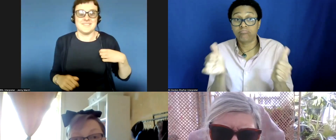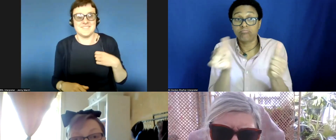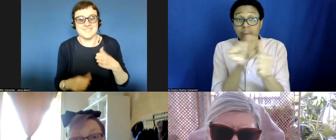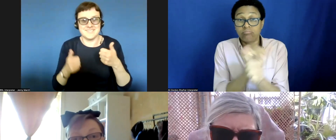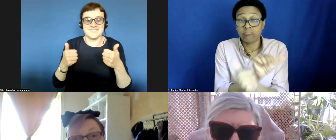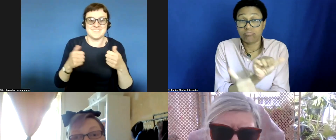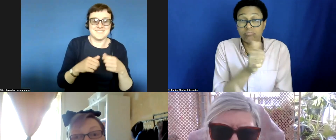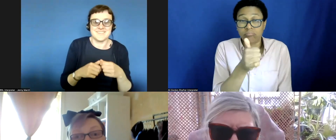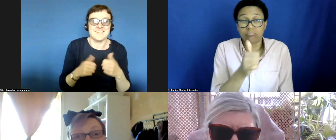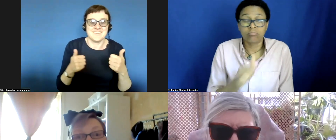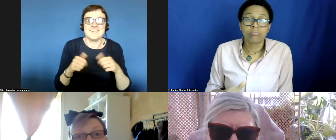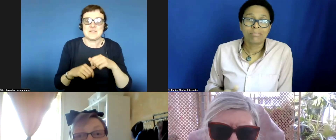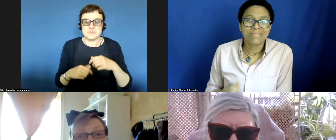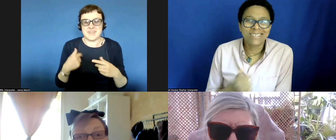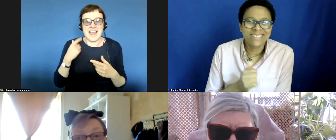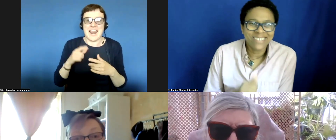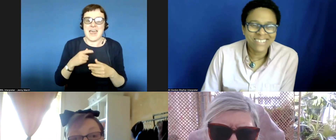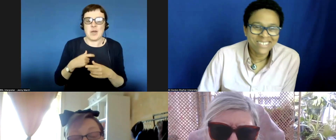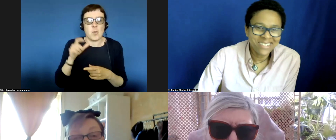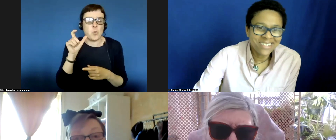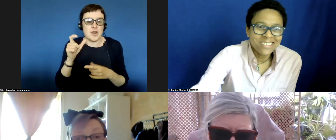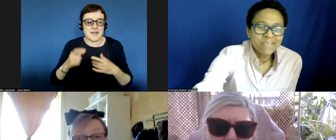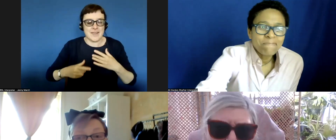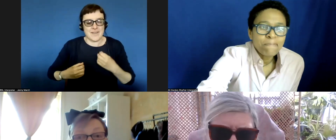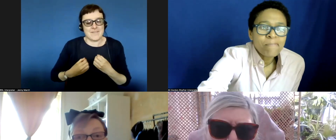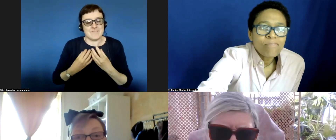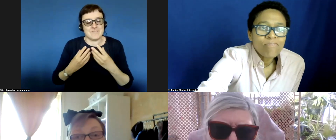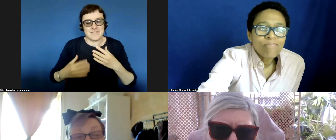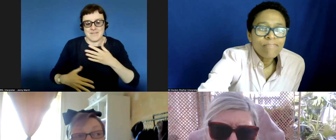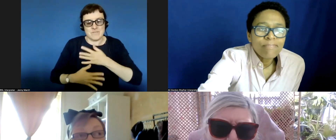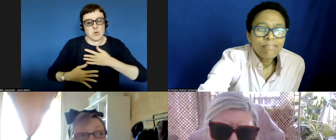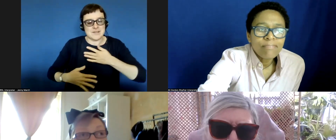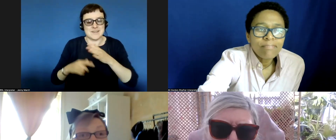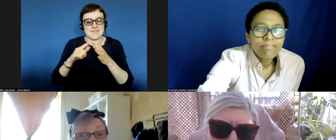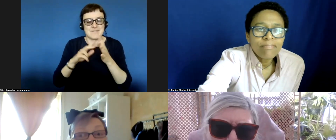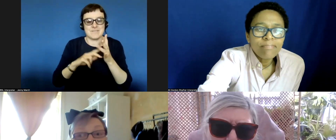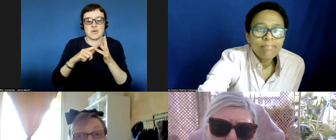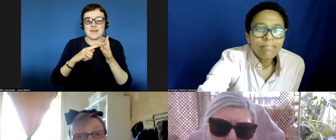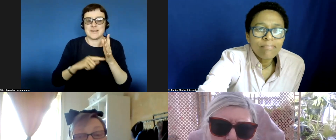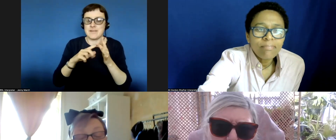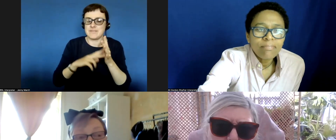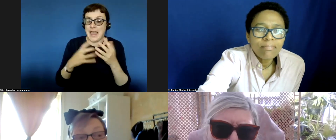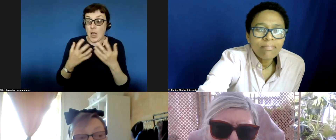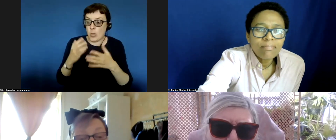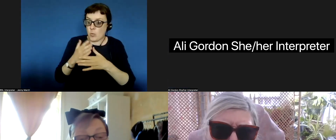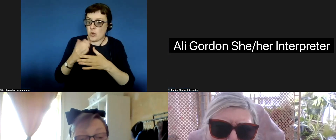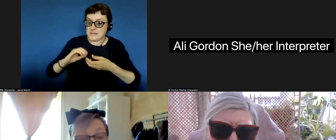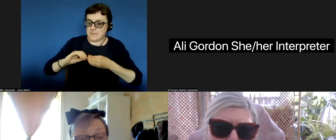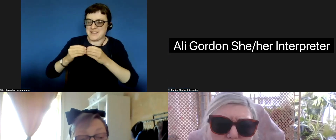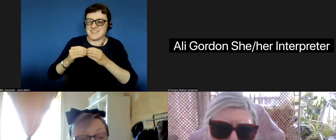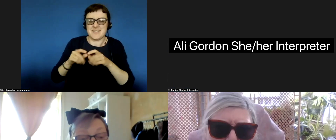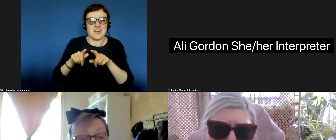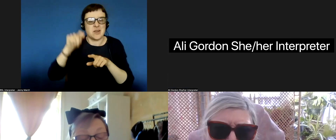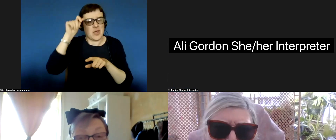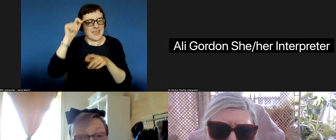evocative about when you hear these stories of how these works were created, especially when you have someone like Angus who